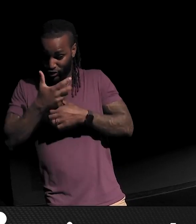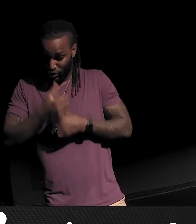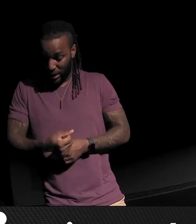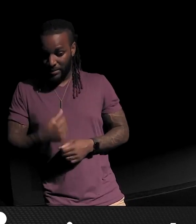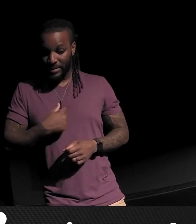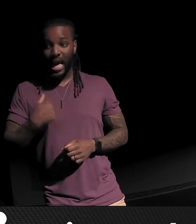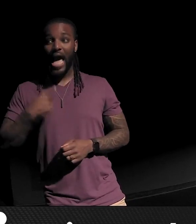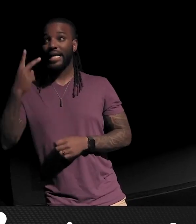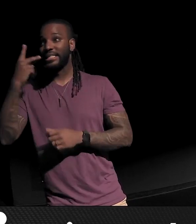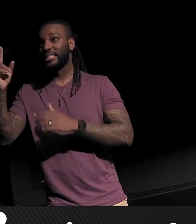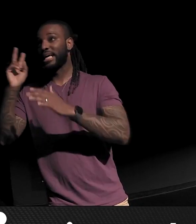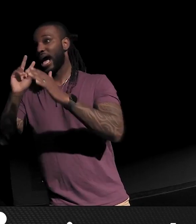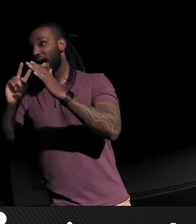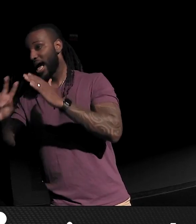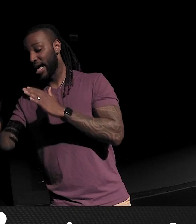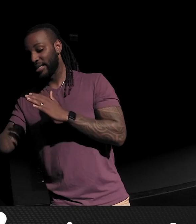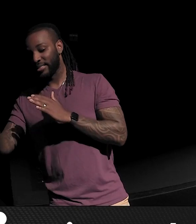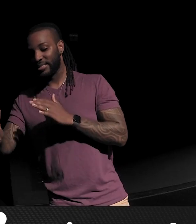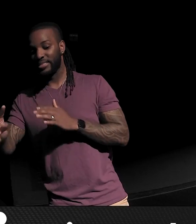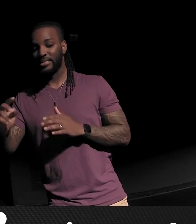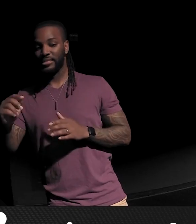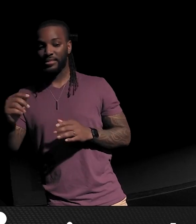ahead. I can see